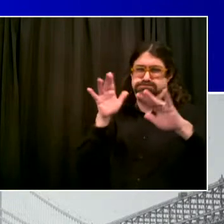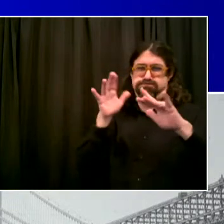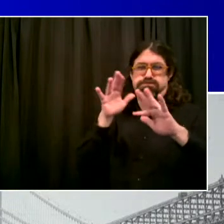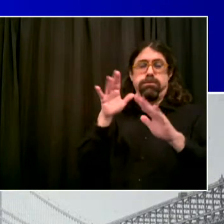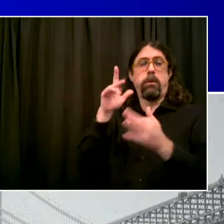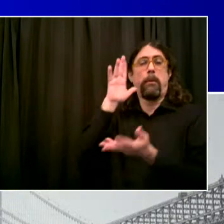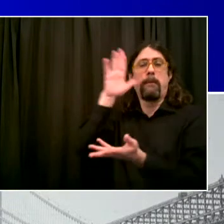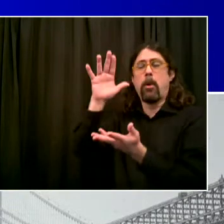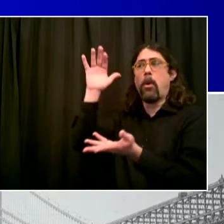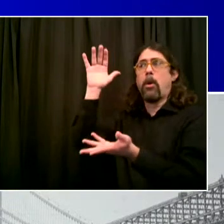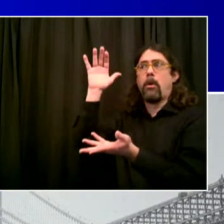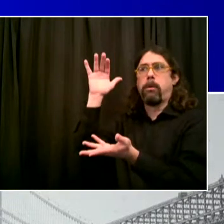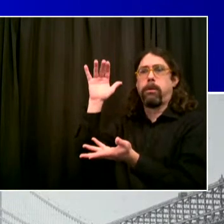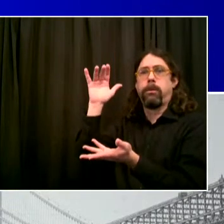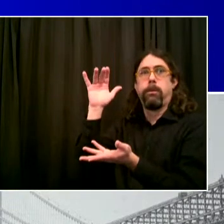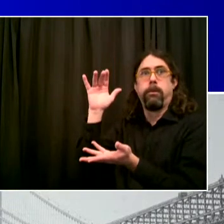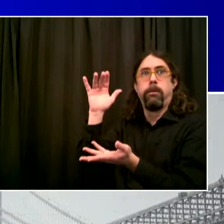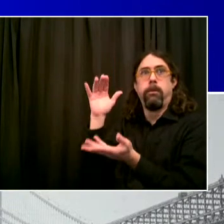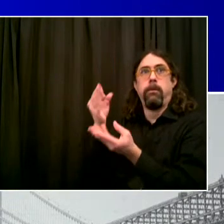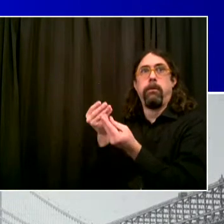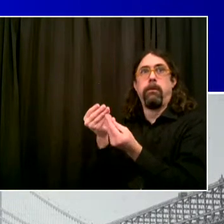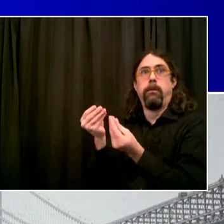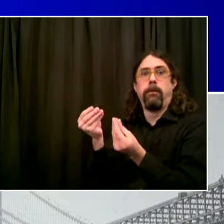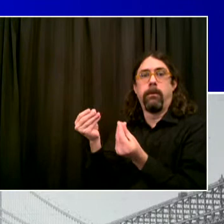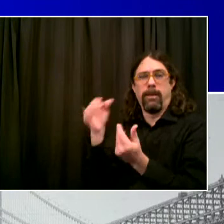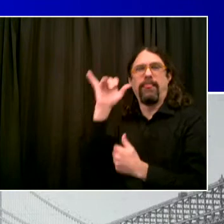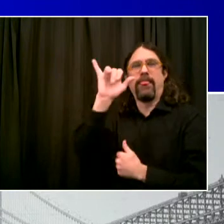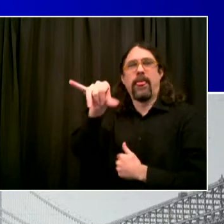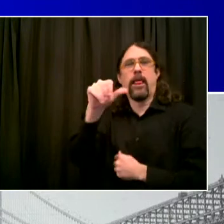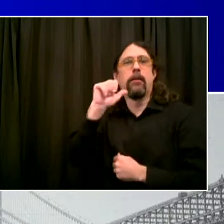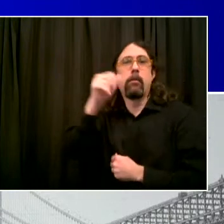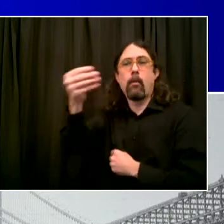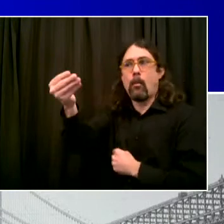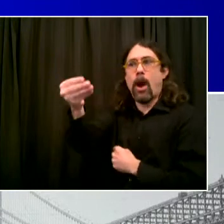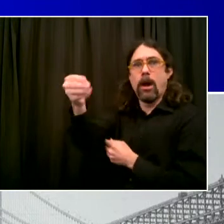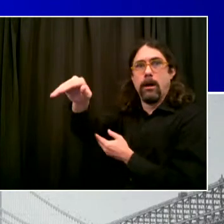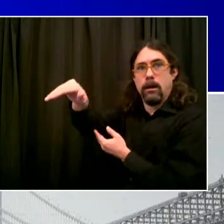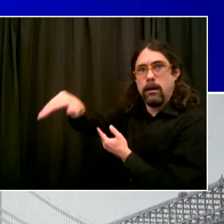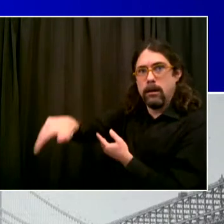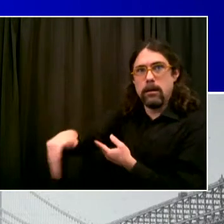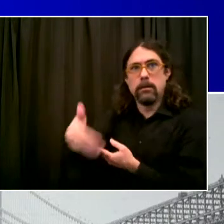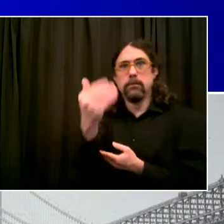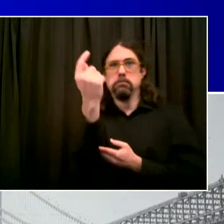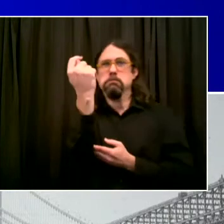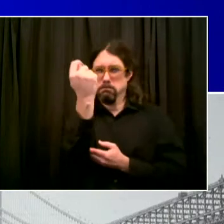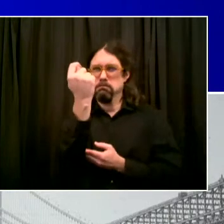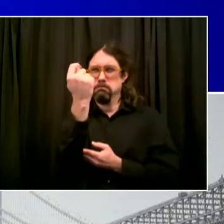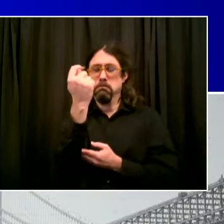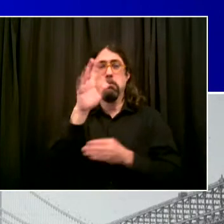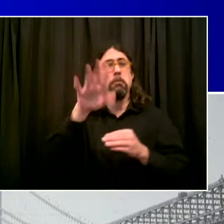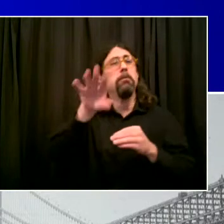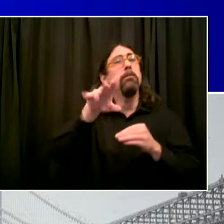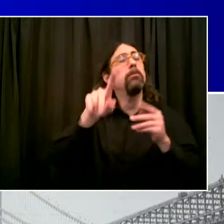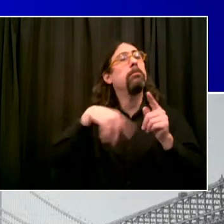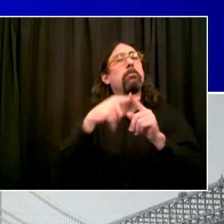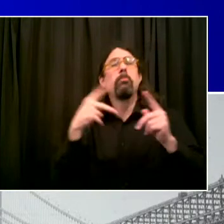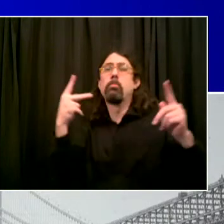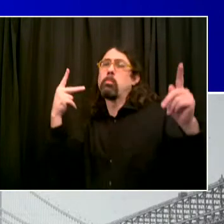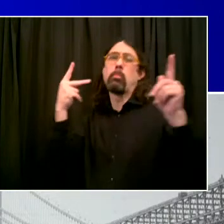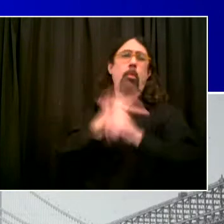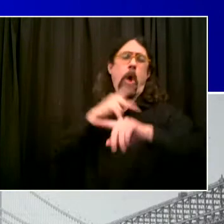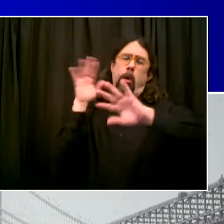16 inches with a slight possibility of even going up higher than that in certain parts of the city. In addition to that, we're also going to see